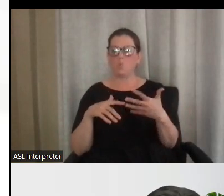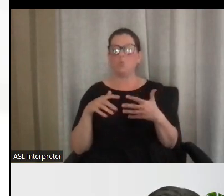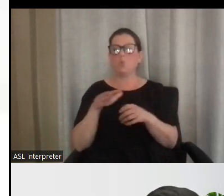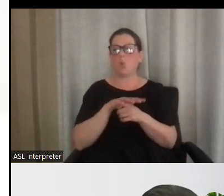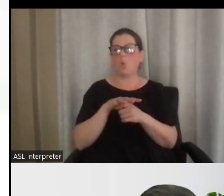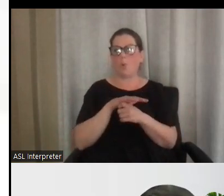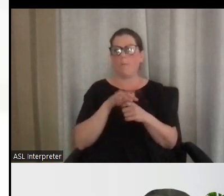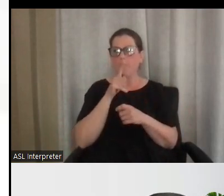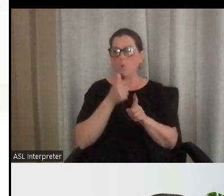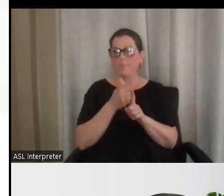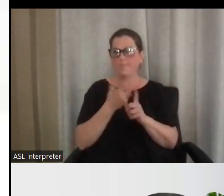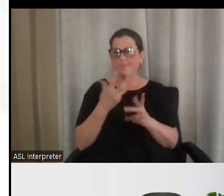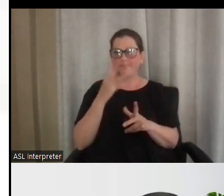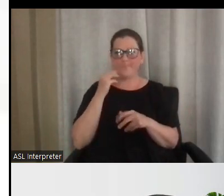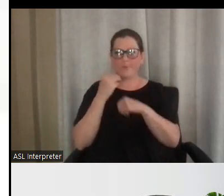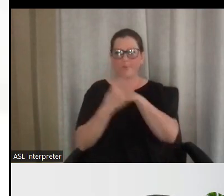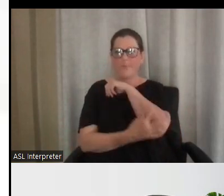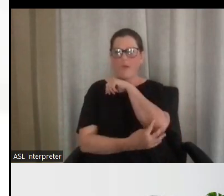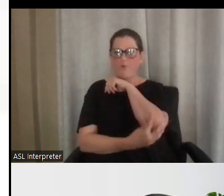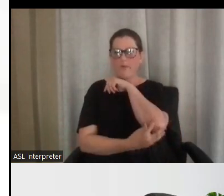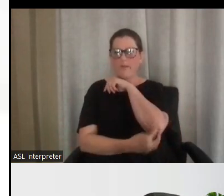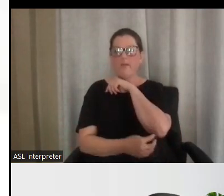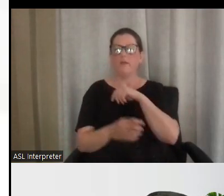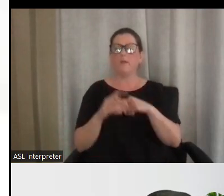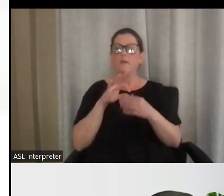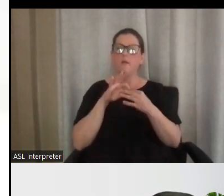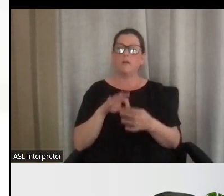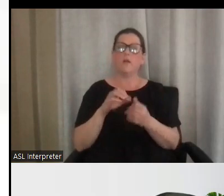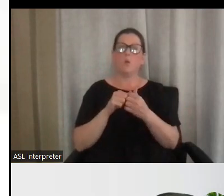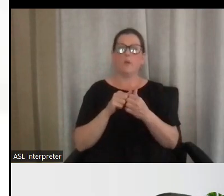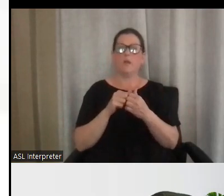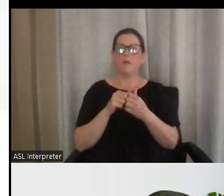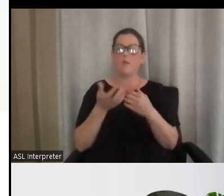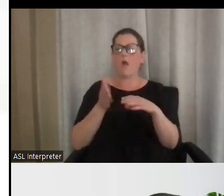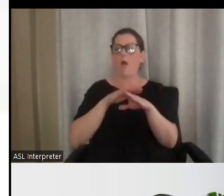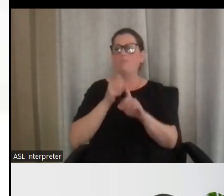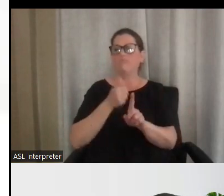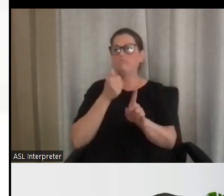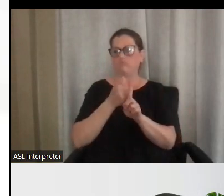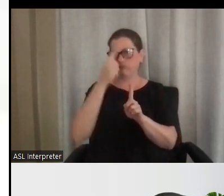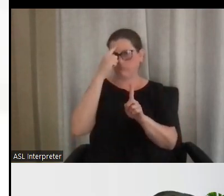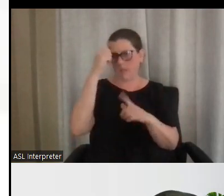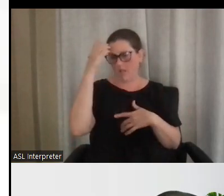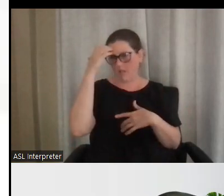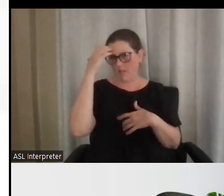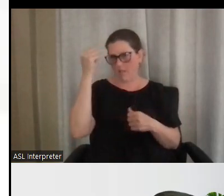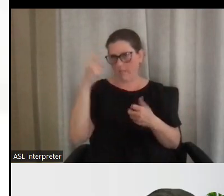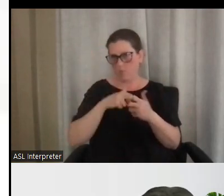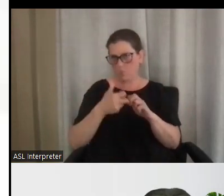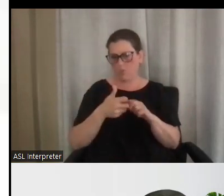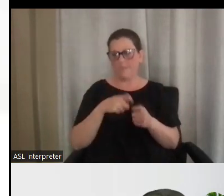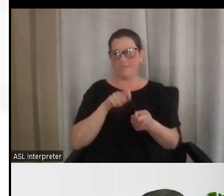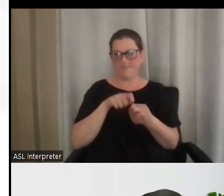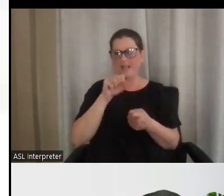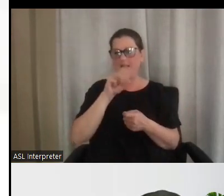in poverty are linked to an increased onset of mental illness, including SMI and SED. So SMI